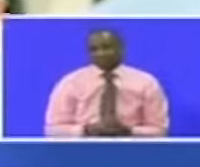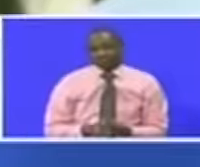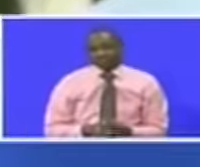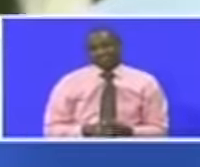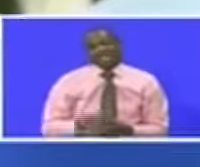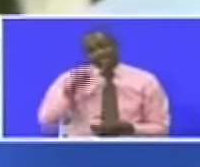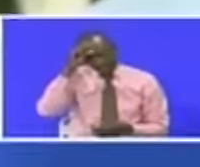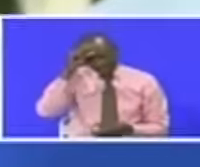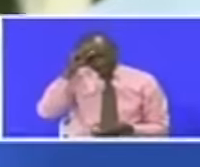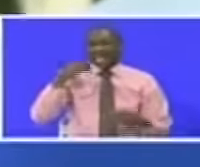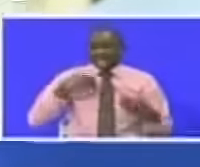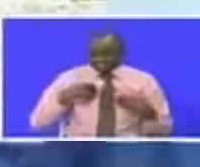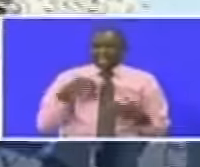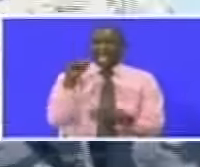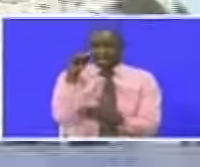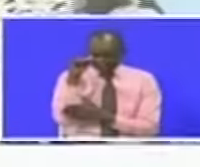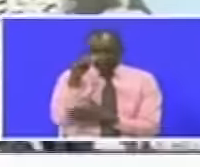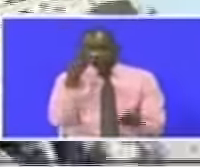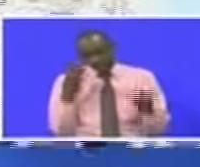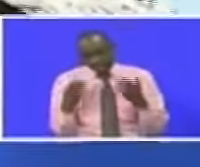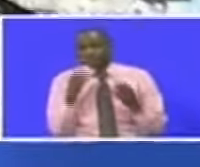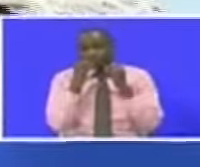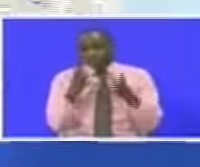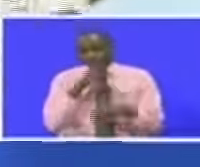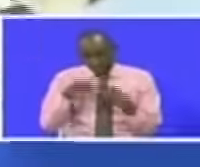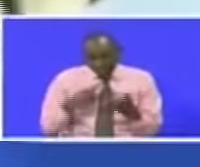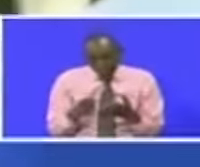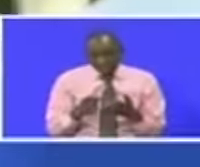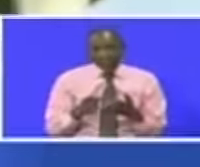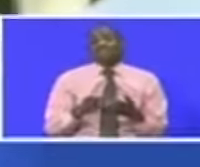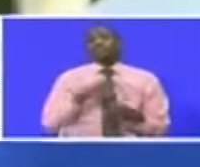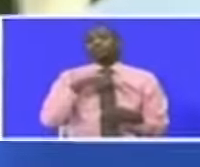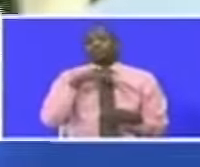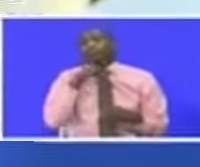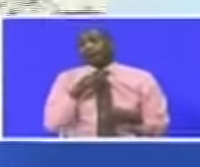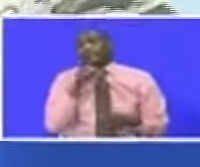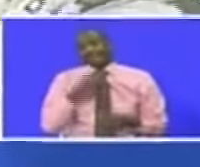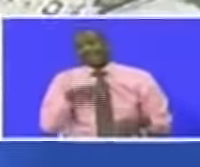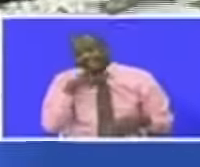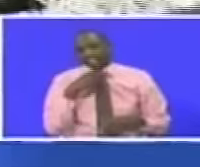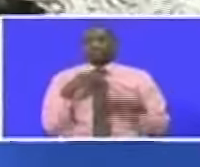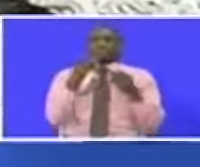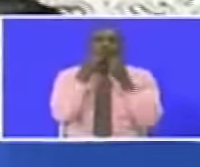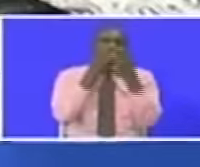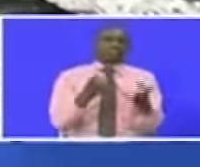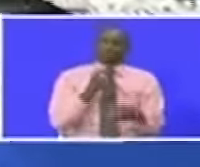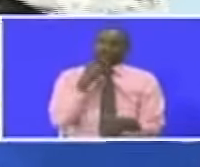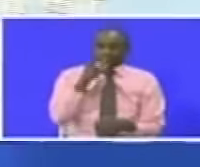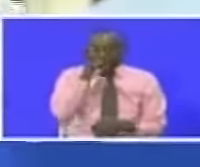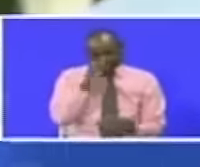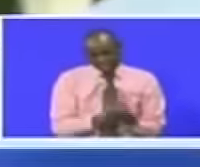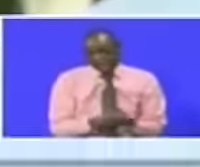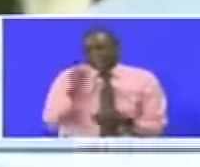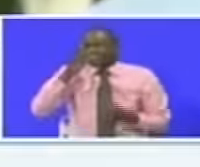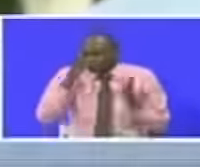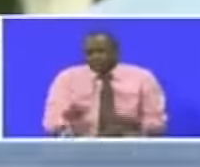The government has been asking whoever with information about Juma's death to report to the police. The blood of Juma